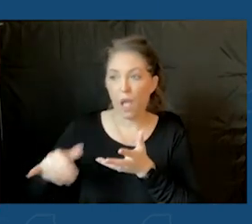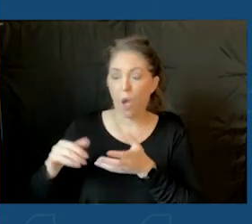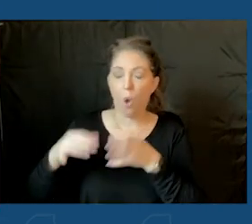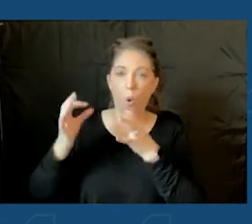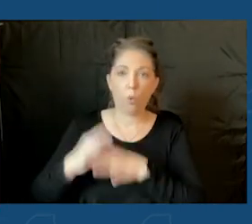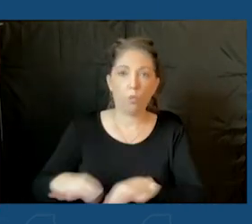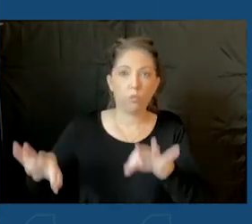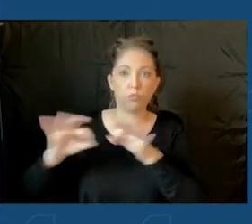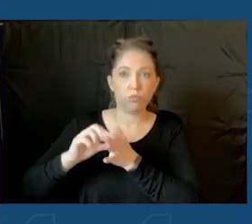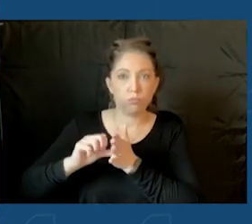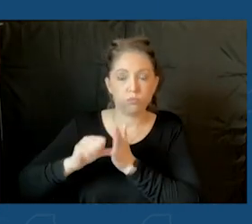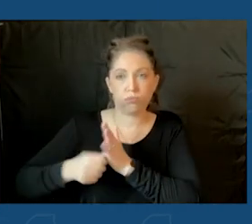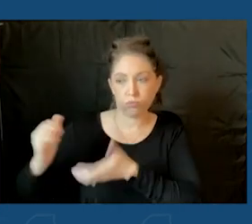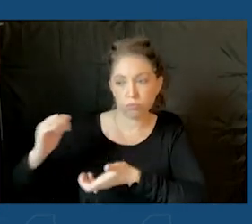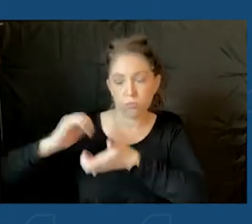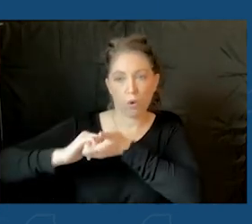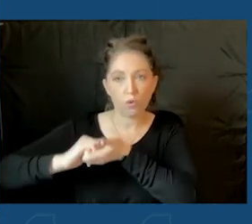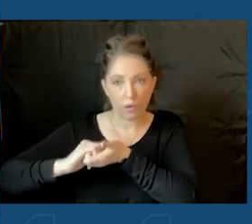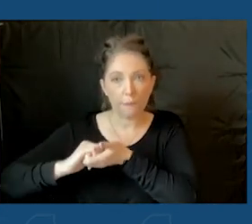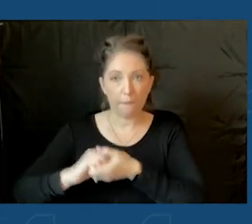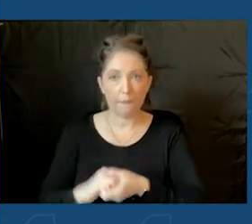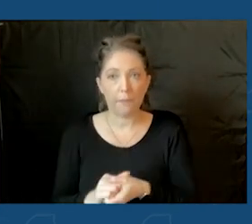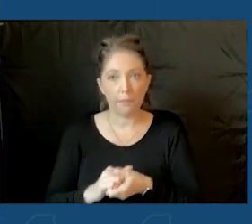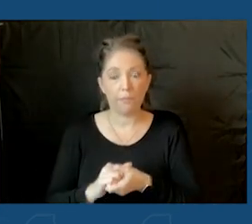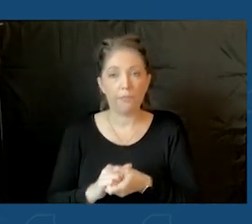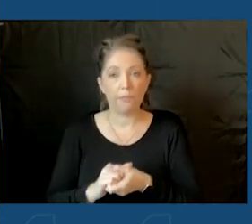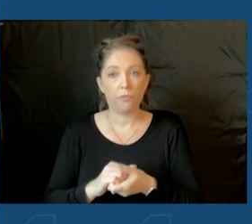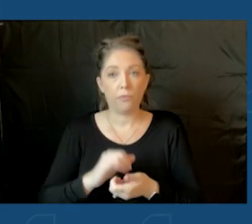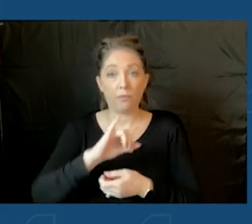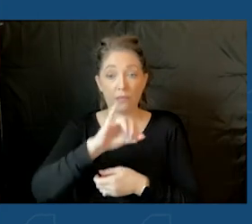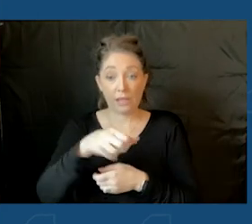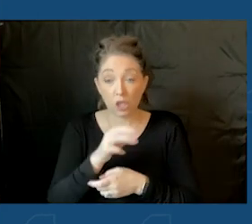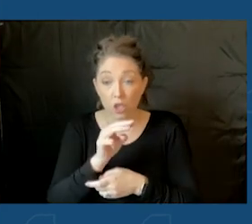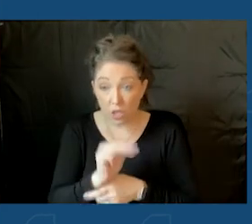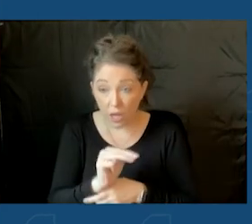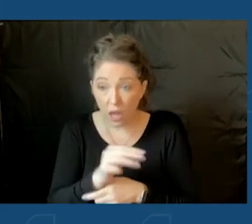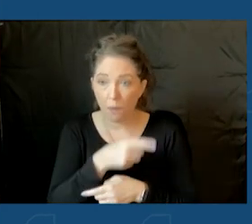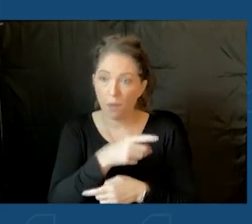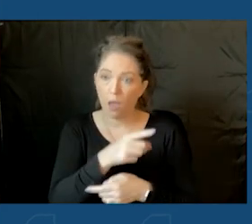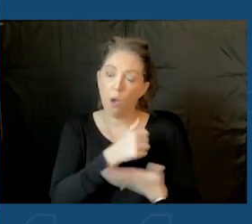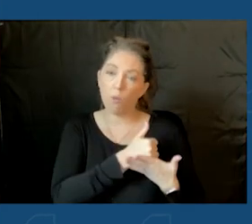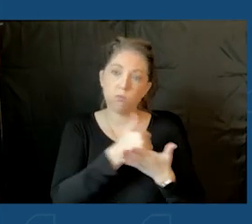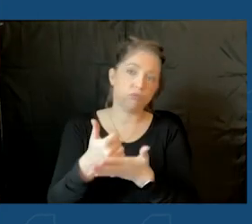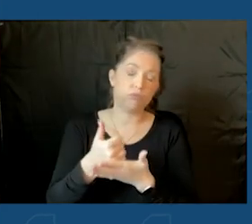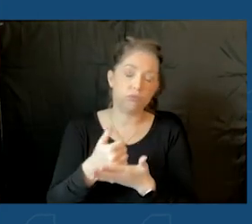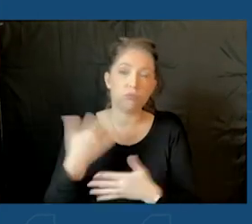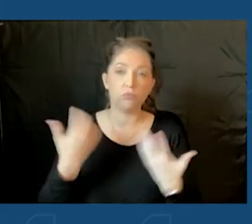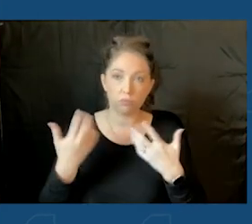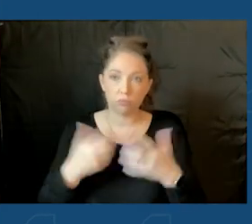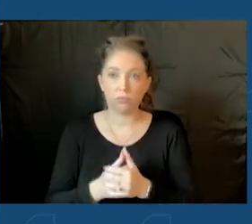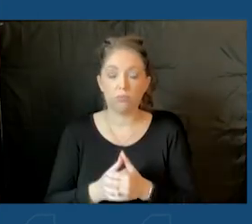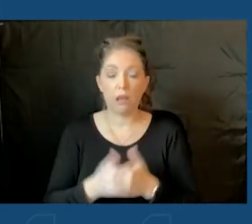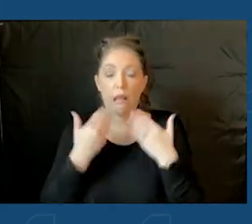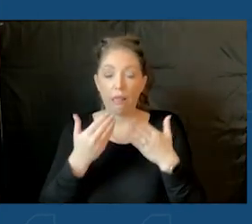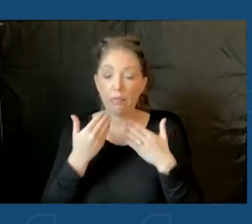Without Jim's leadership, and this project also would not have gone forward. Thank you to Ulico,